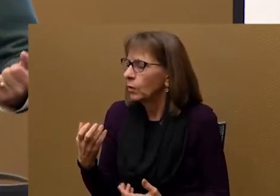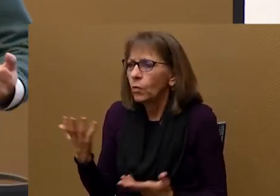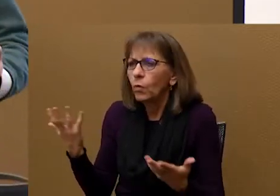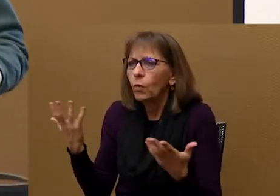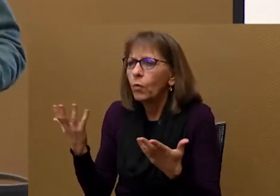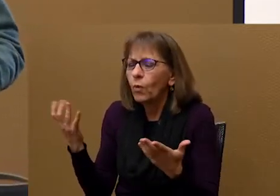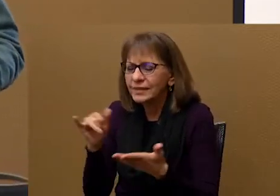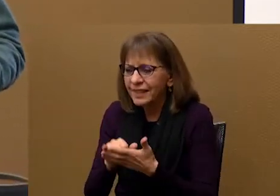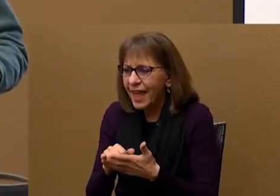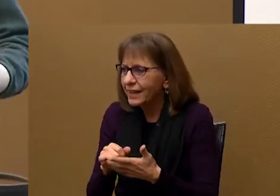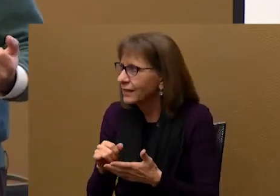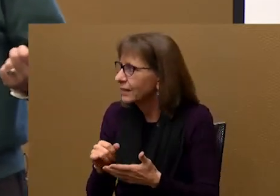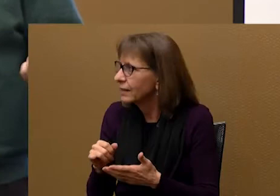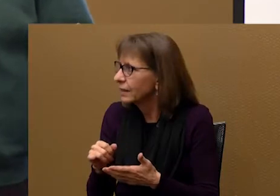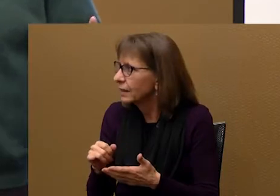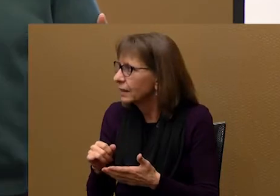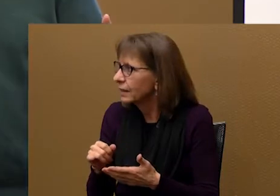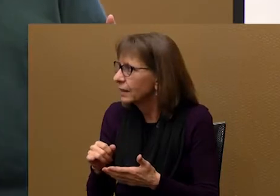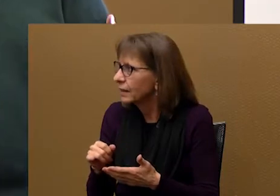what's the word?